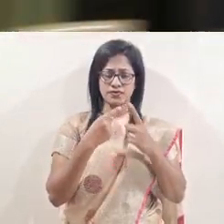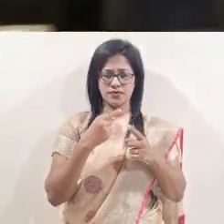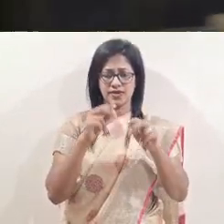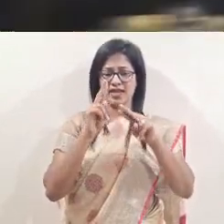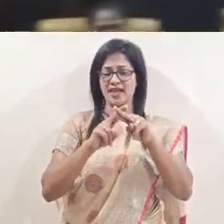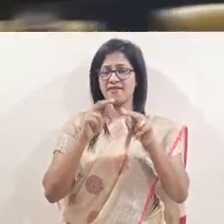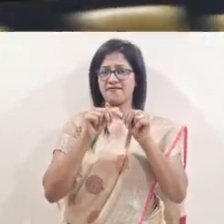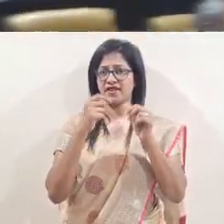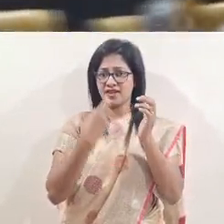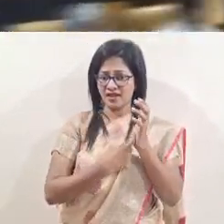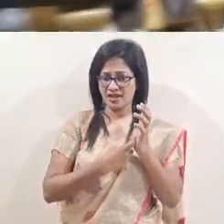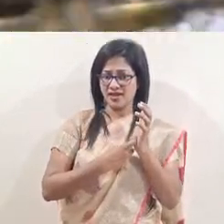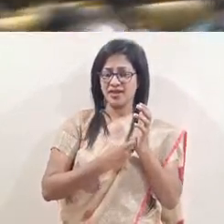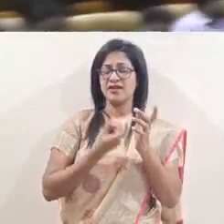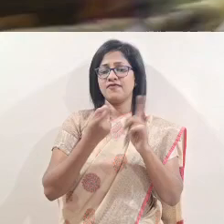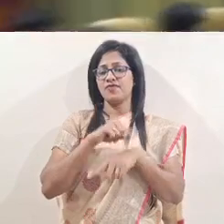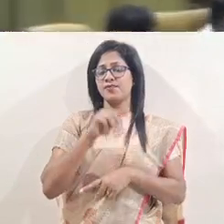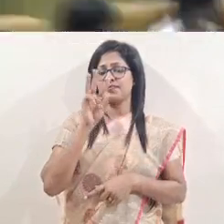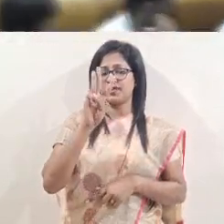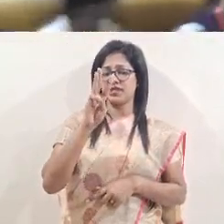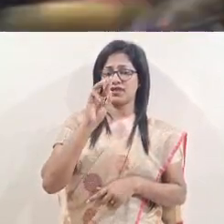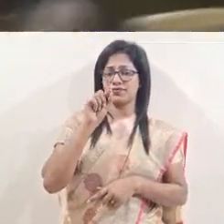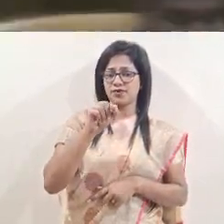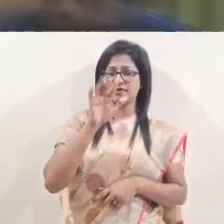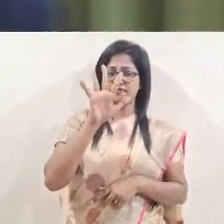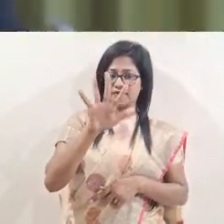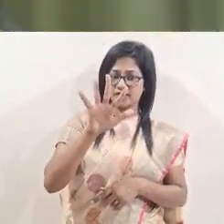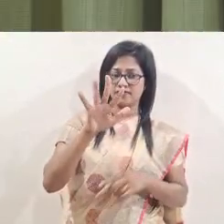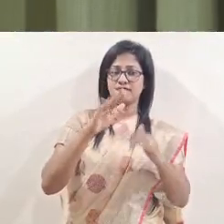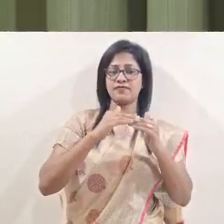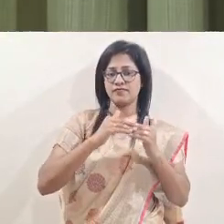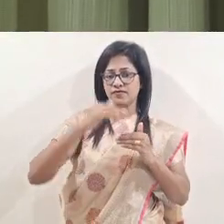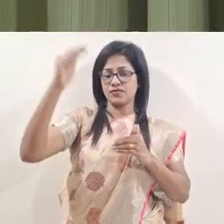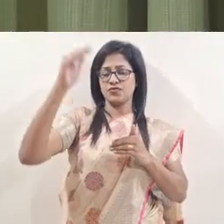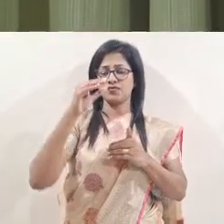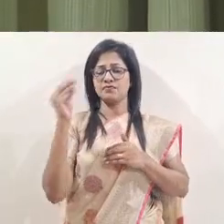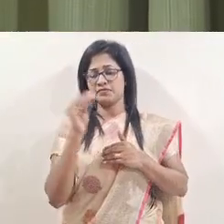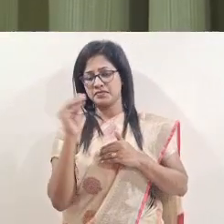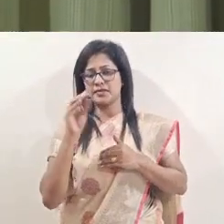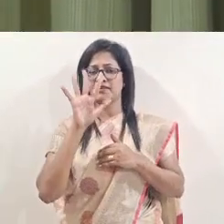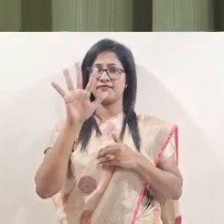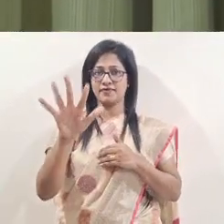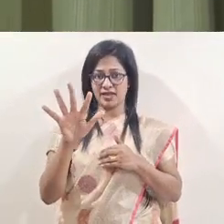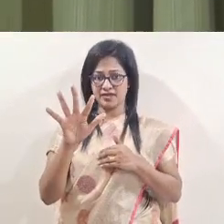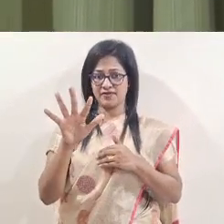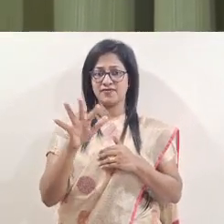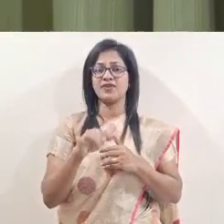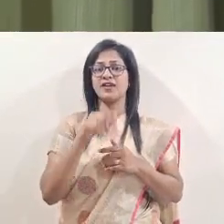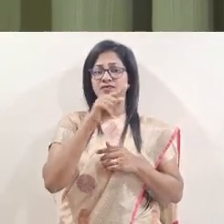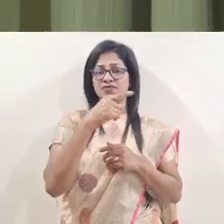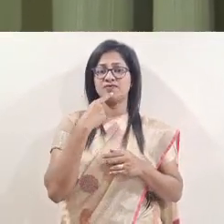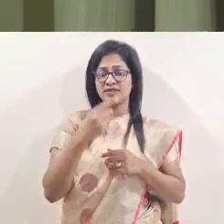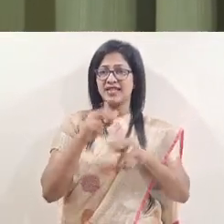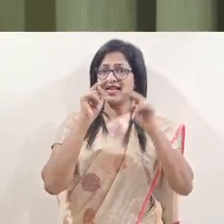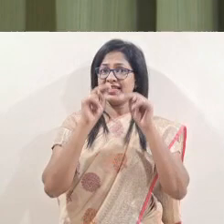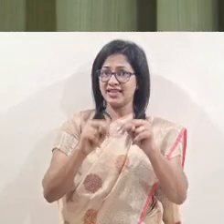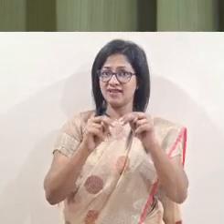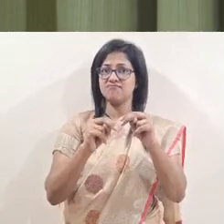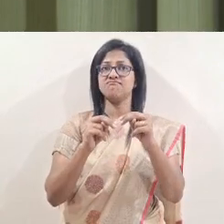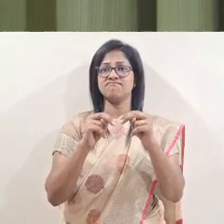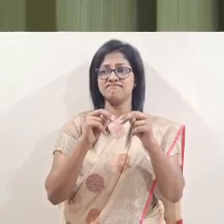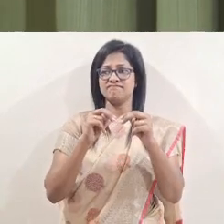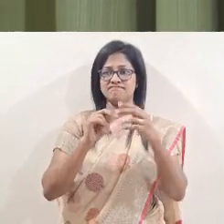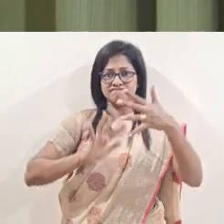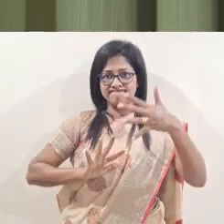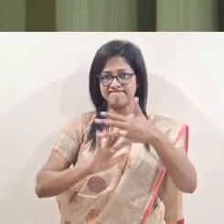from 3.5 going right up to 5, and you say that there is a need for capping. Did you do any